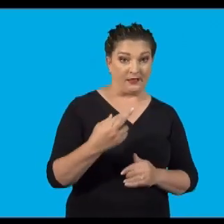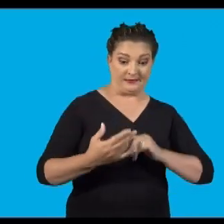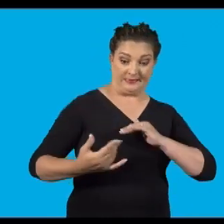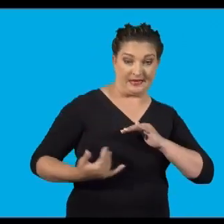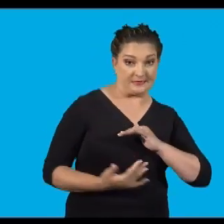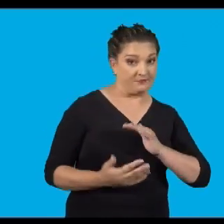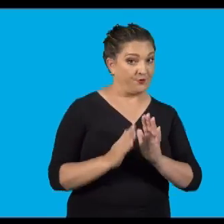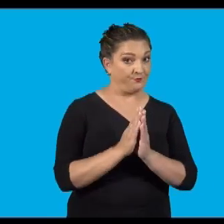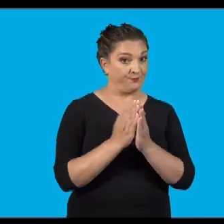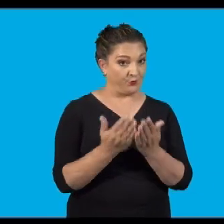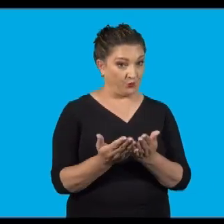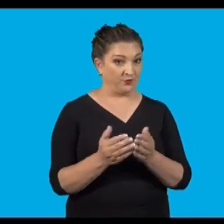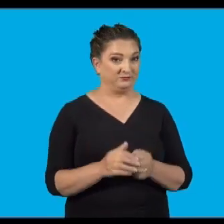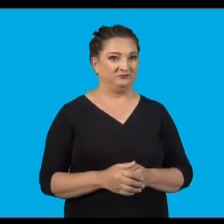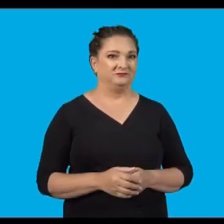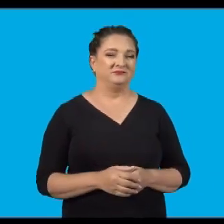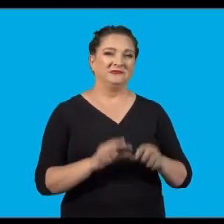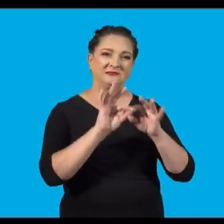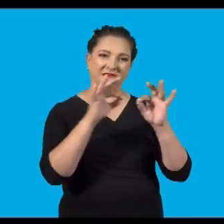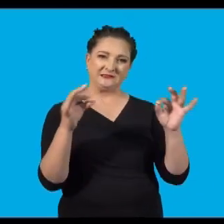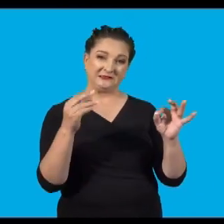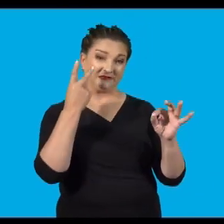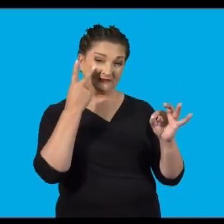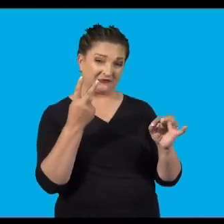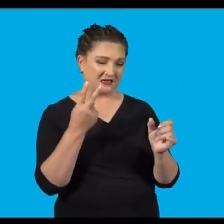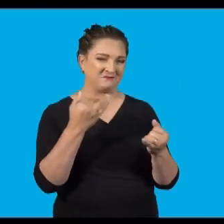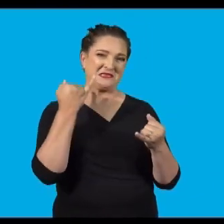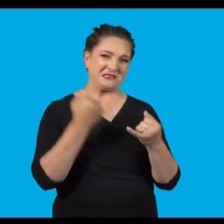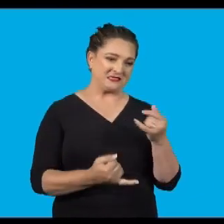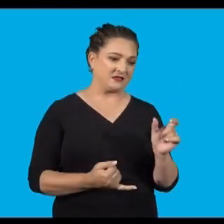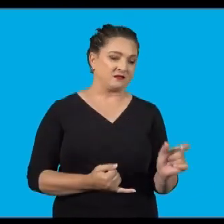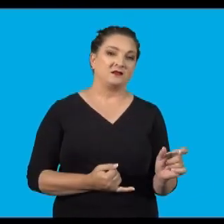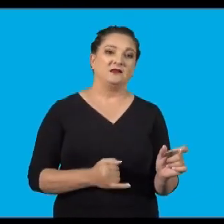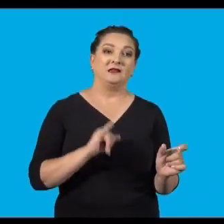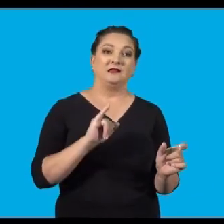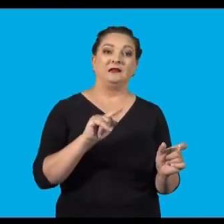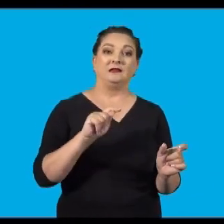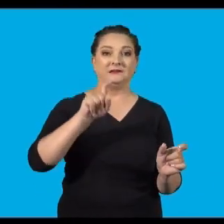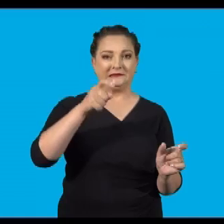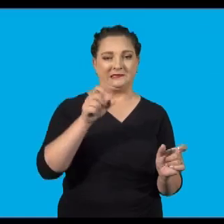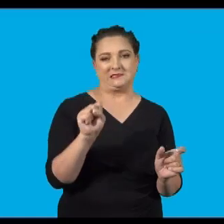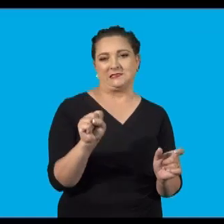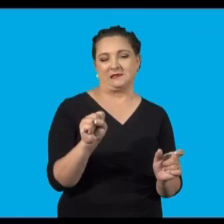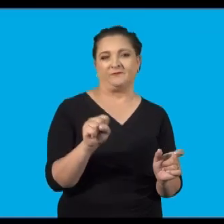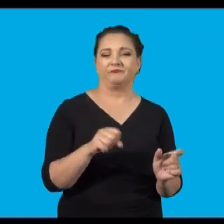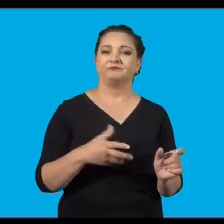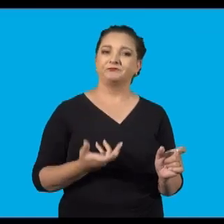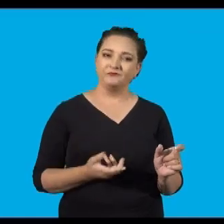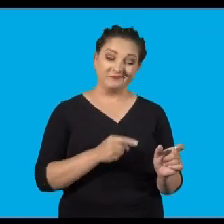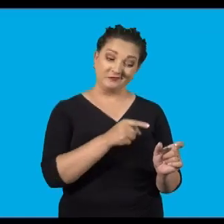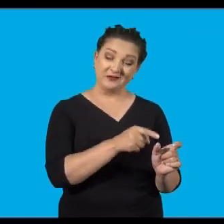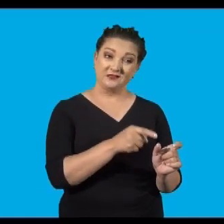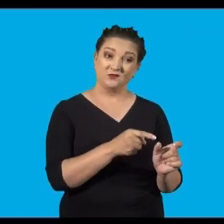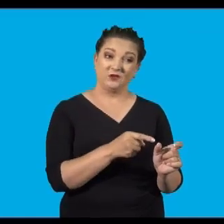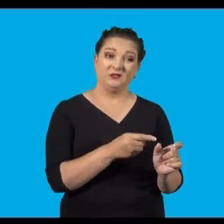all right? So in our first sentence, we are looking for the error, which is identified as its. Now